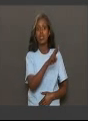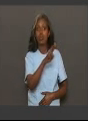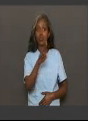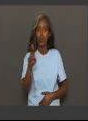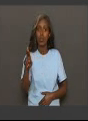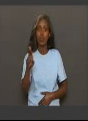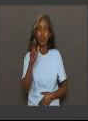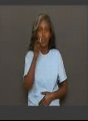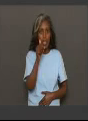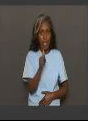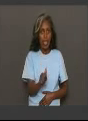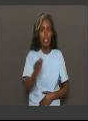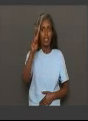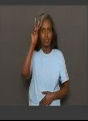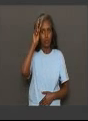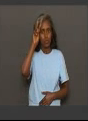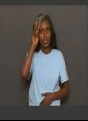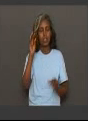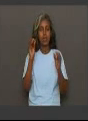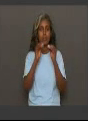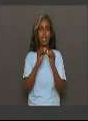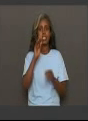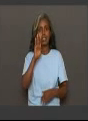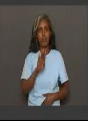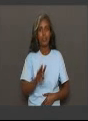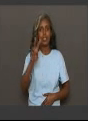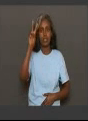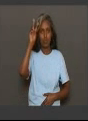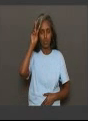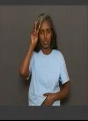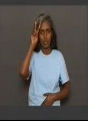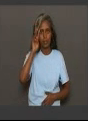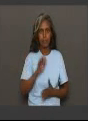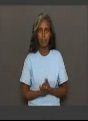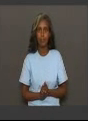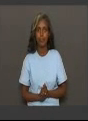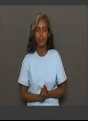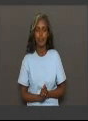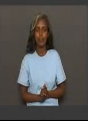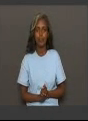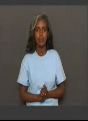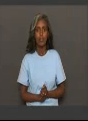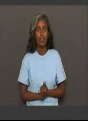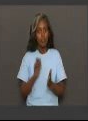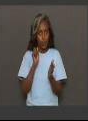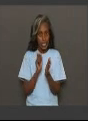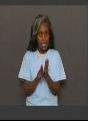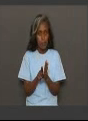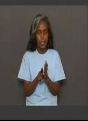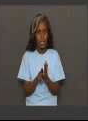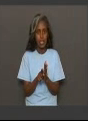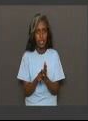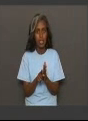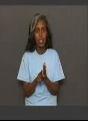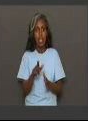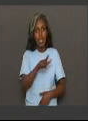root of A squared plus B squared. For example,